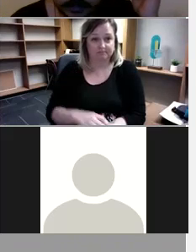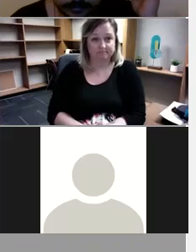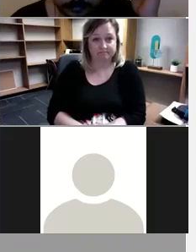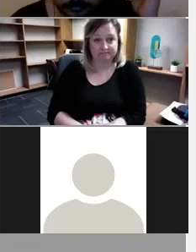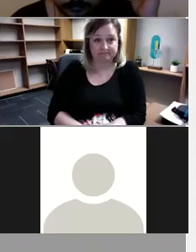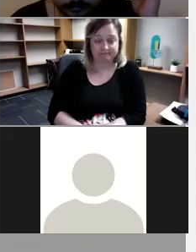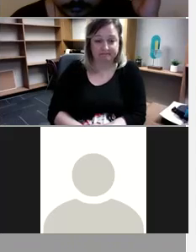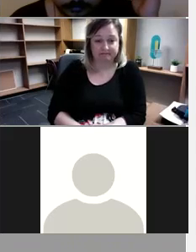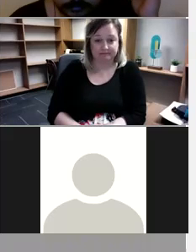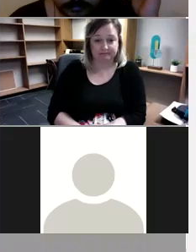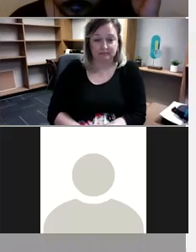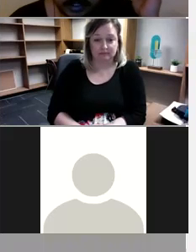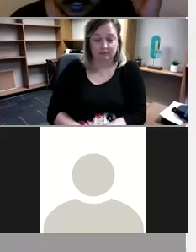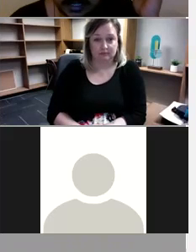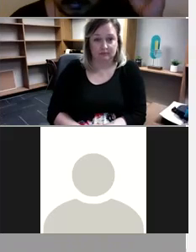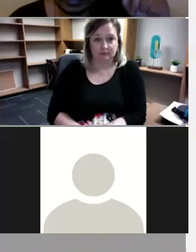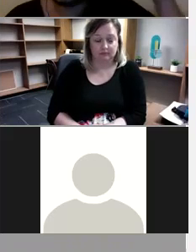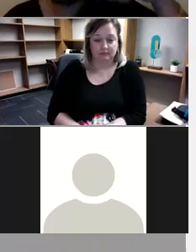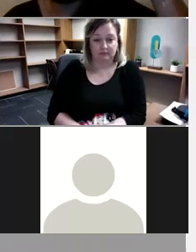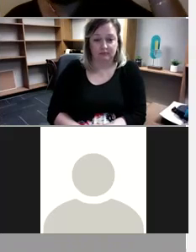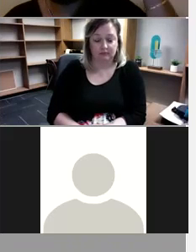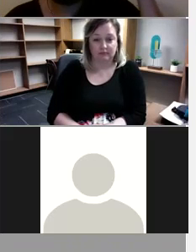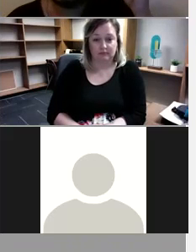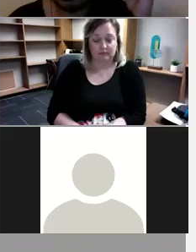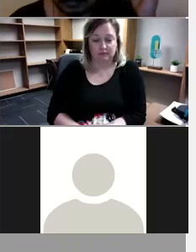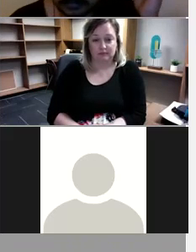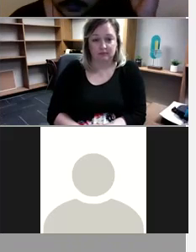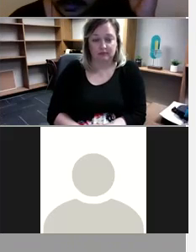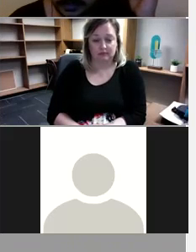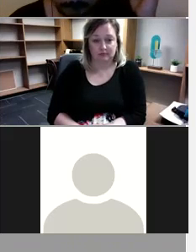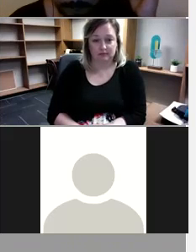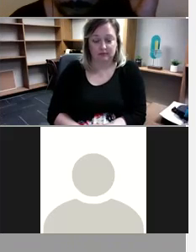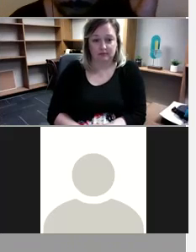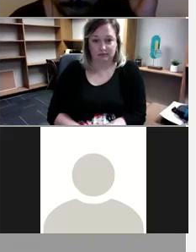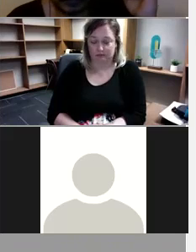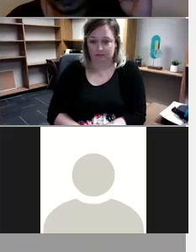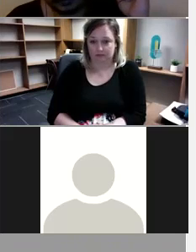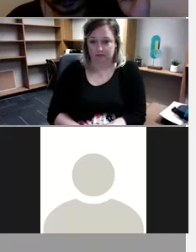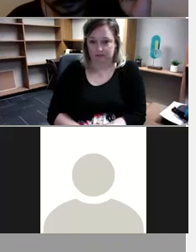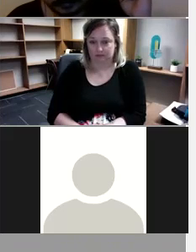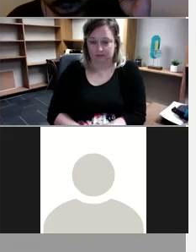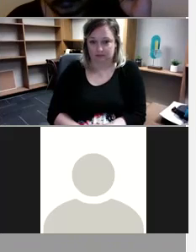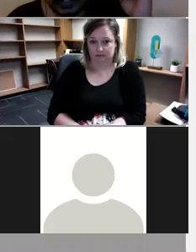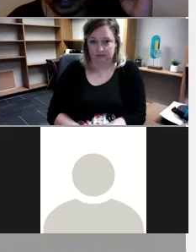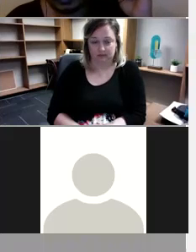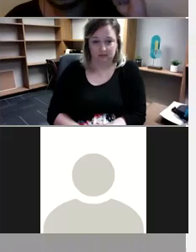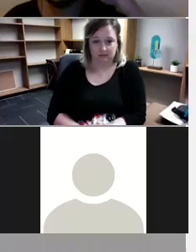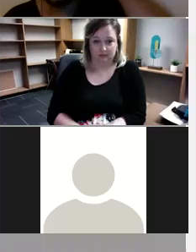of n, because m is 2 to the power of m, right? Okay.